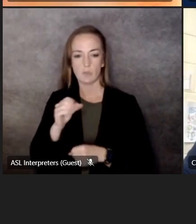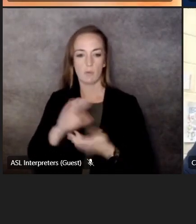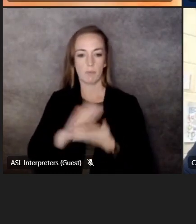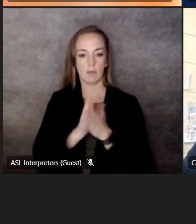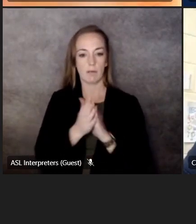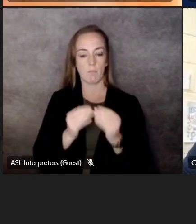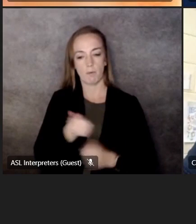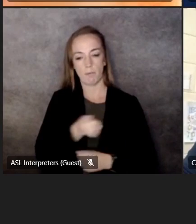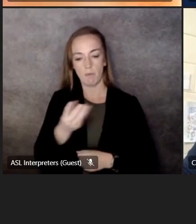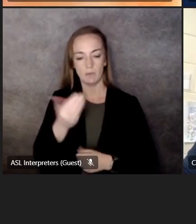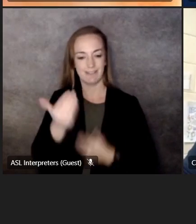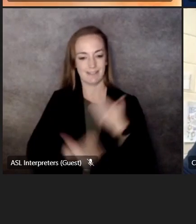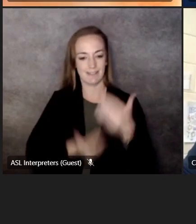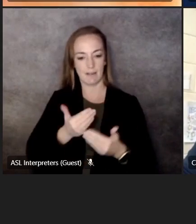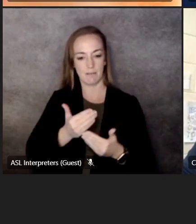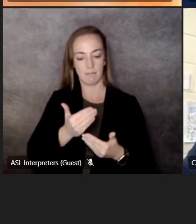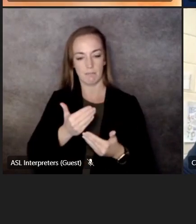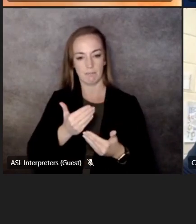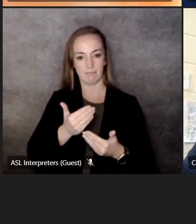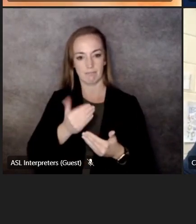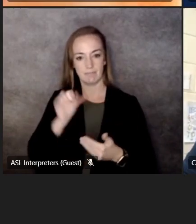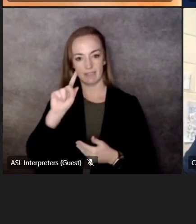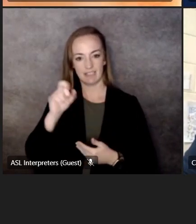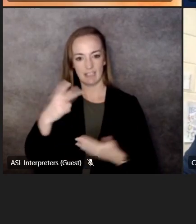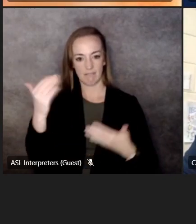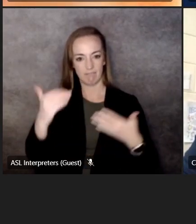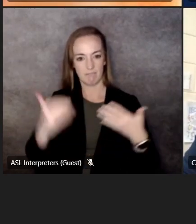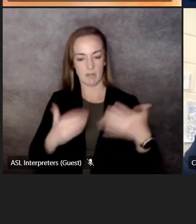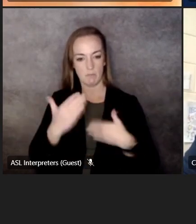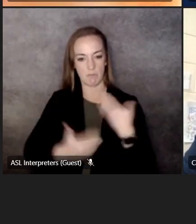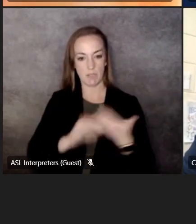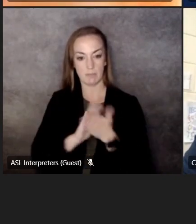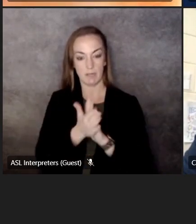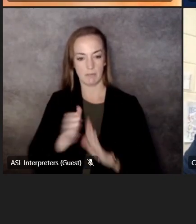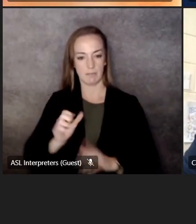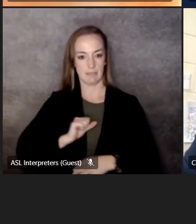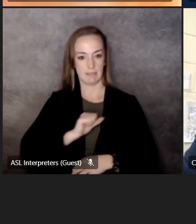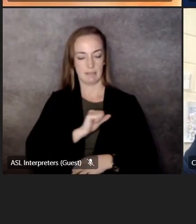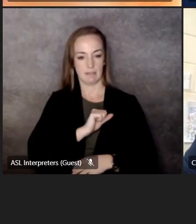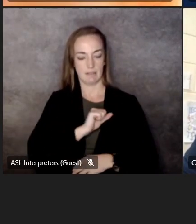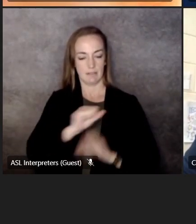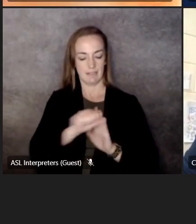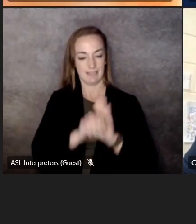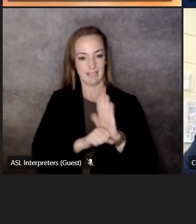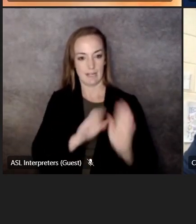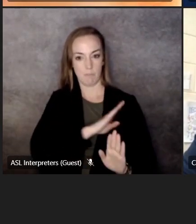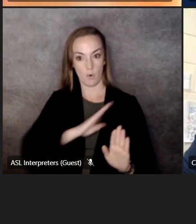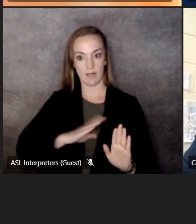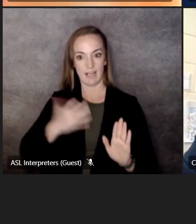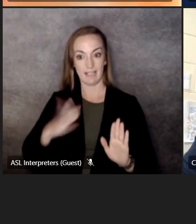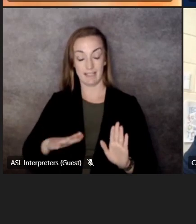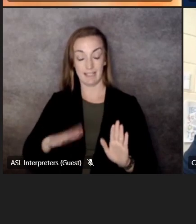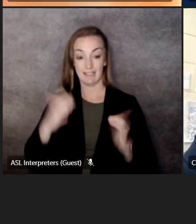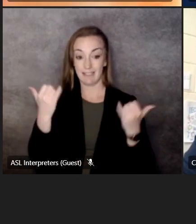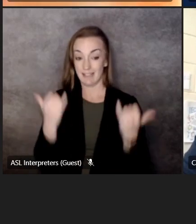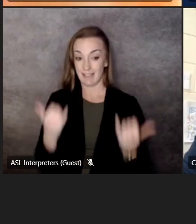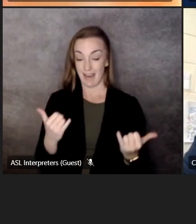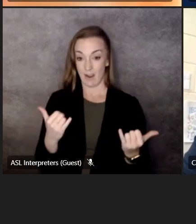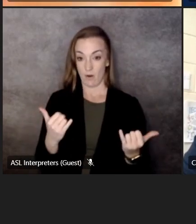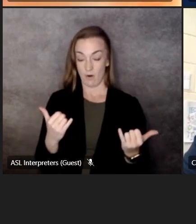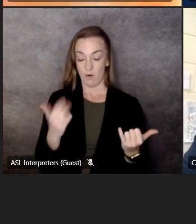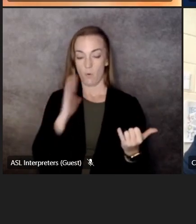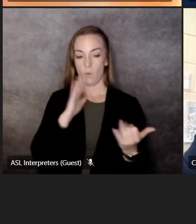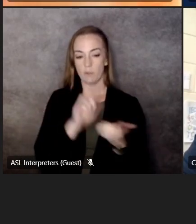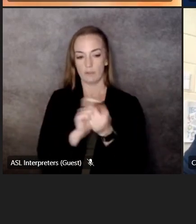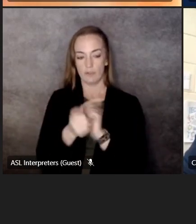on the State Board. And then a change in making the commissioner subject to Senate confirmation too. So